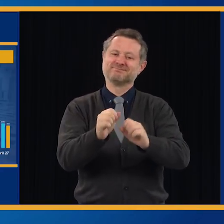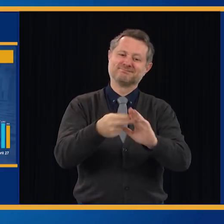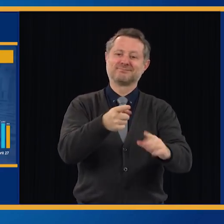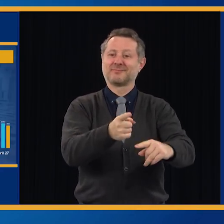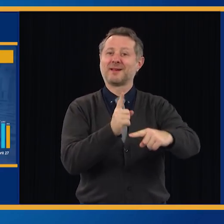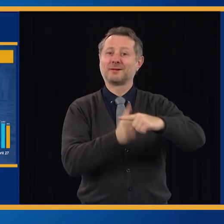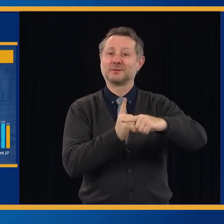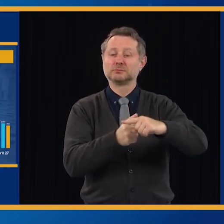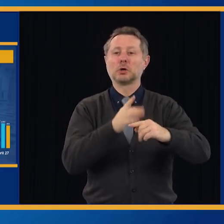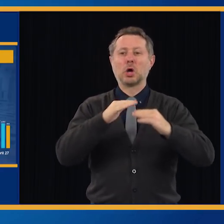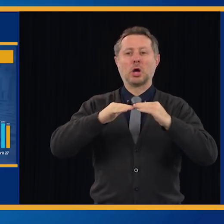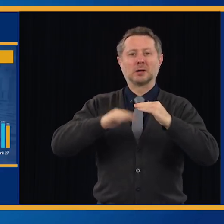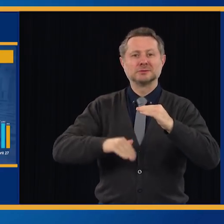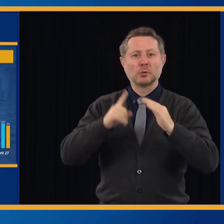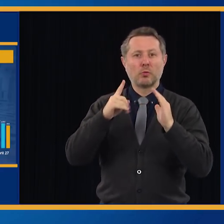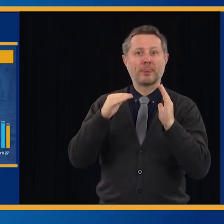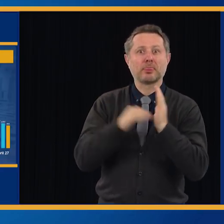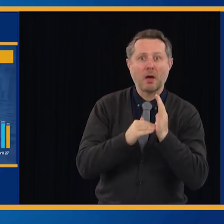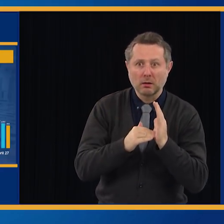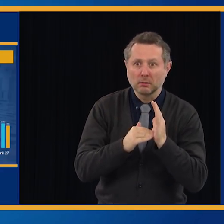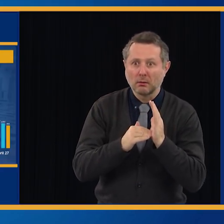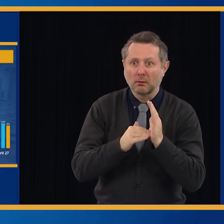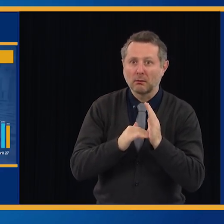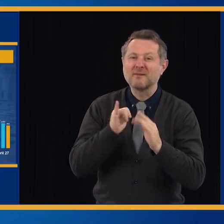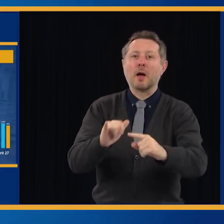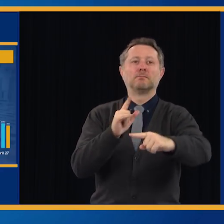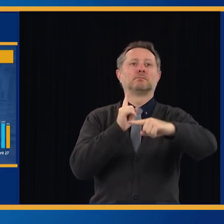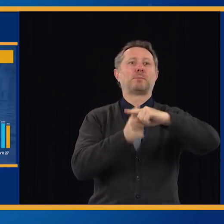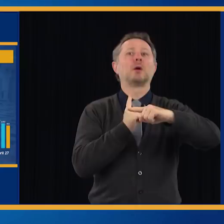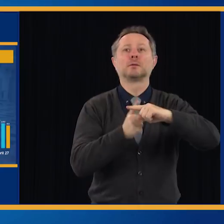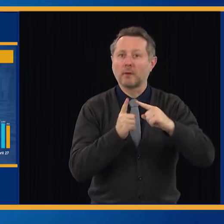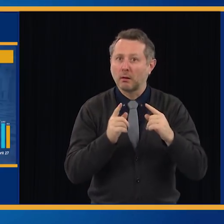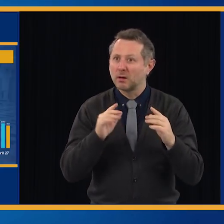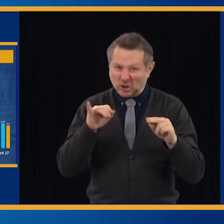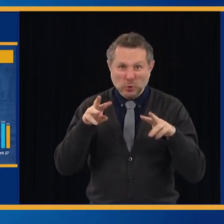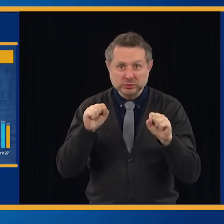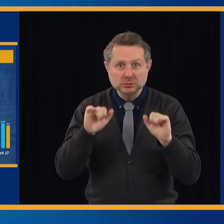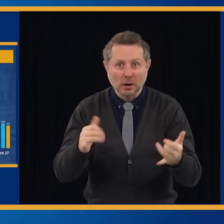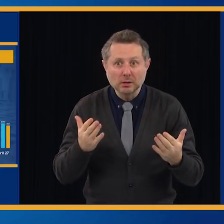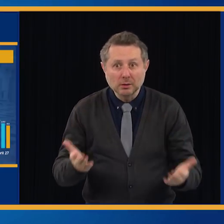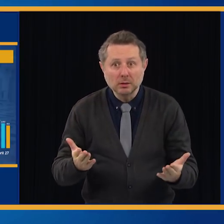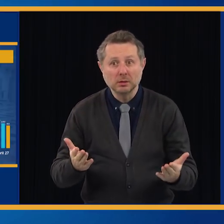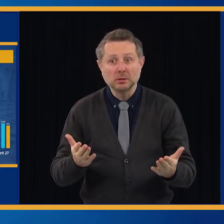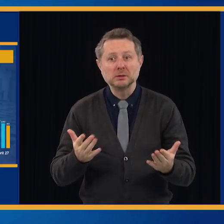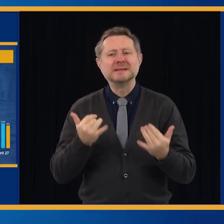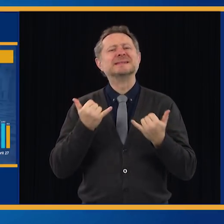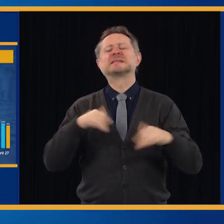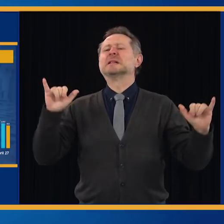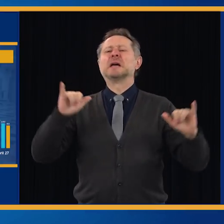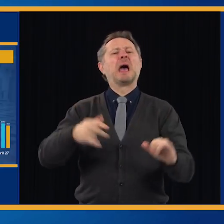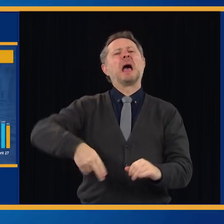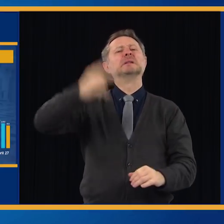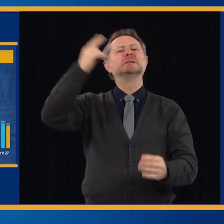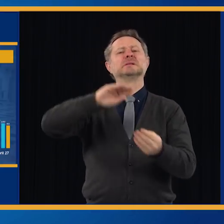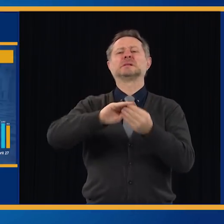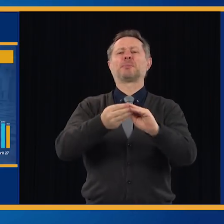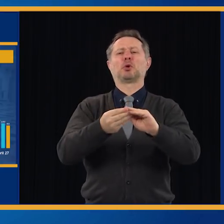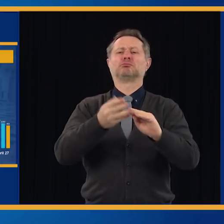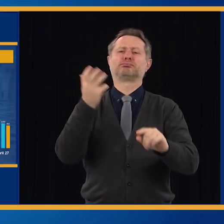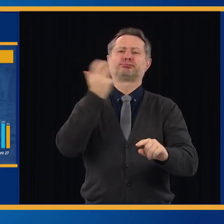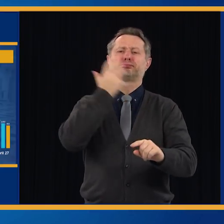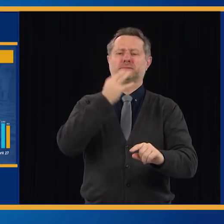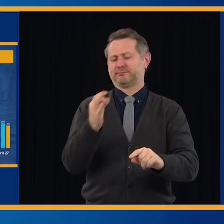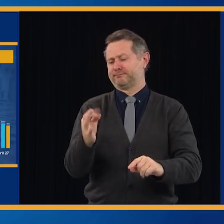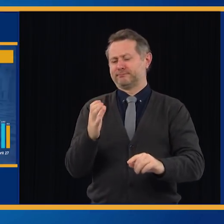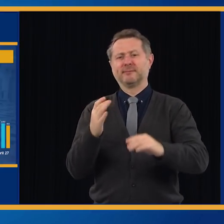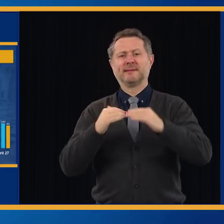1,000, which is good news. It's still a significant number of people, 900 people.